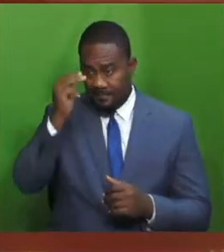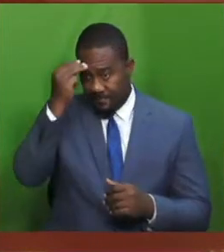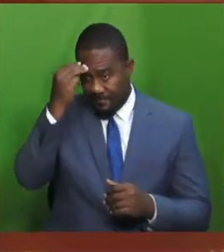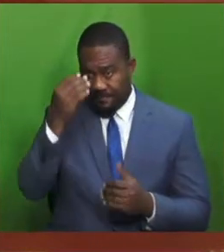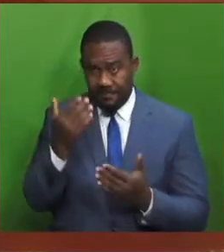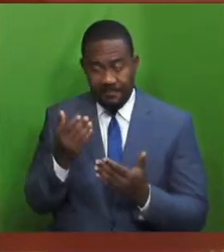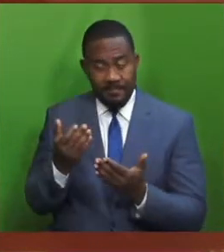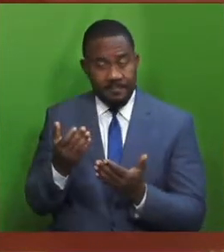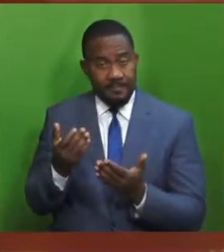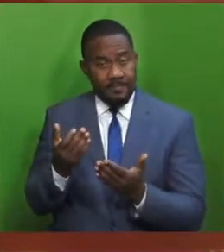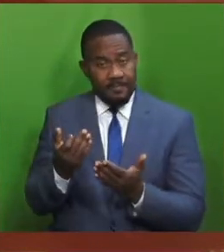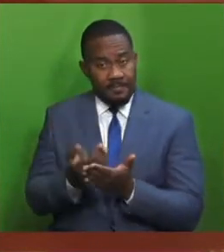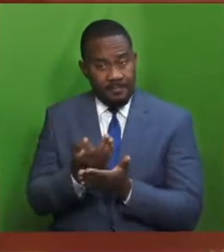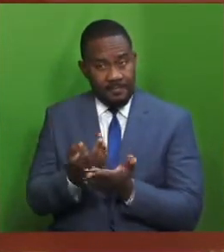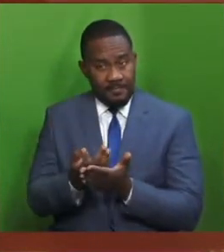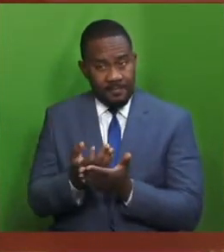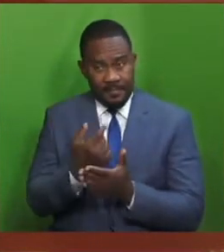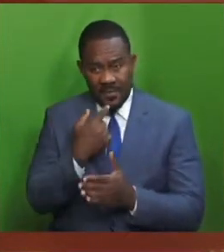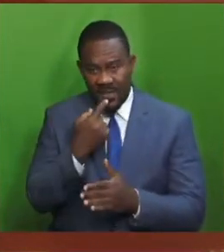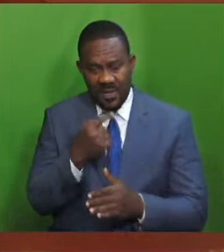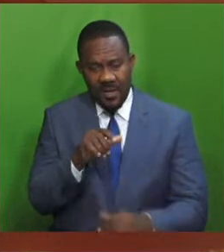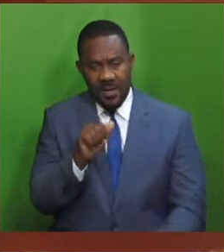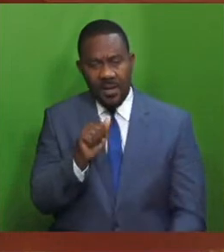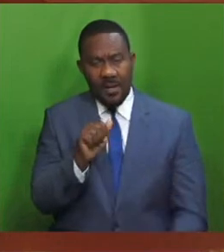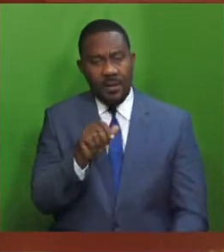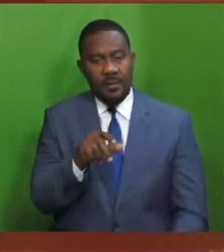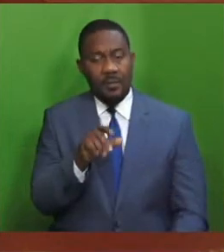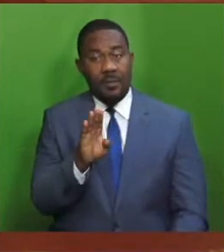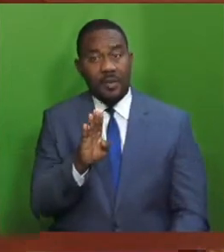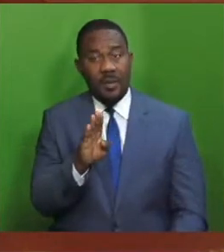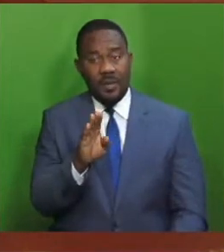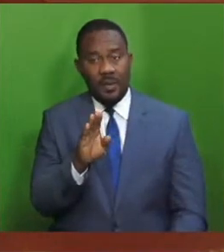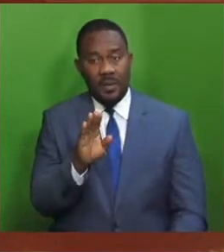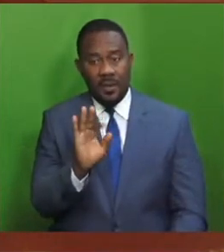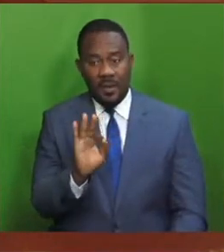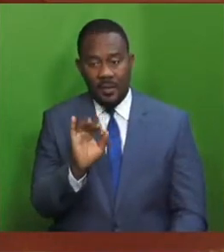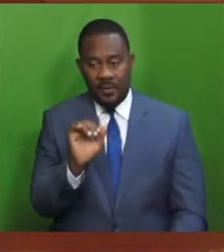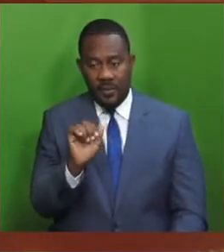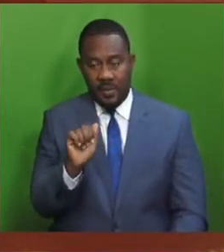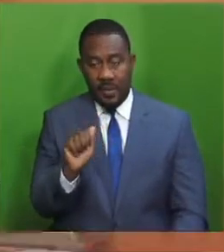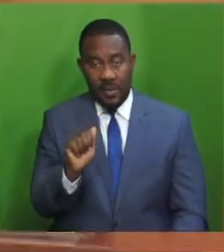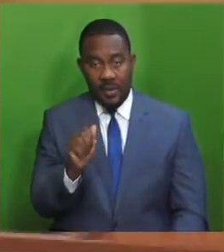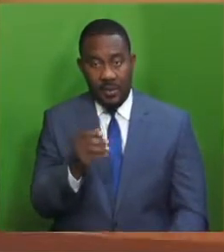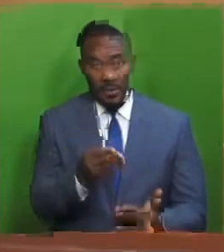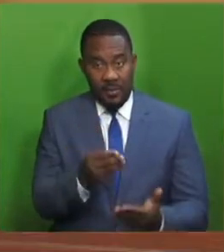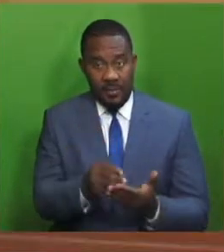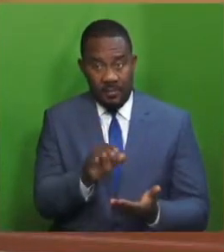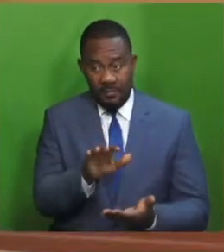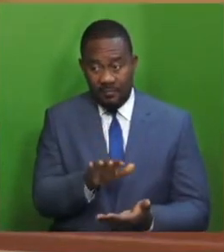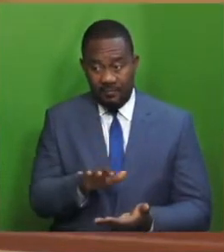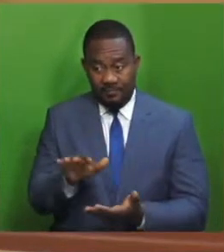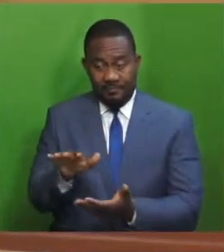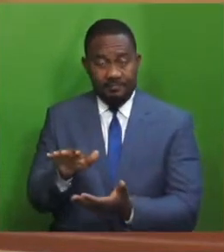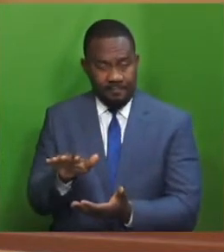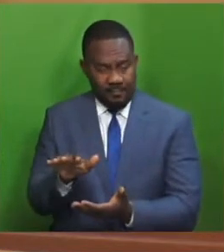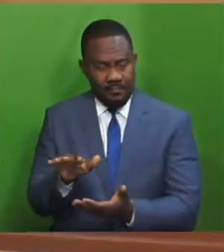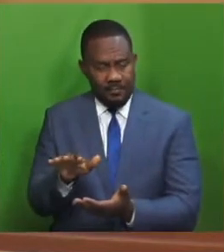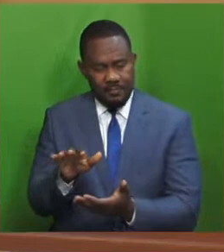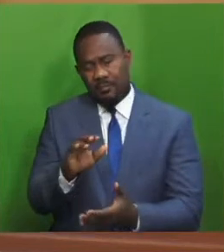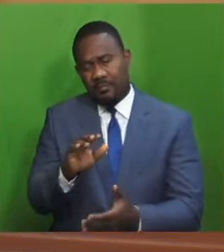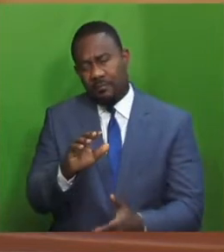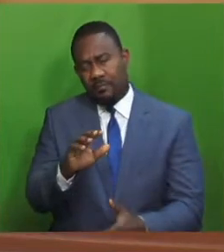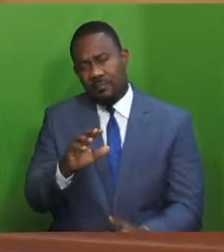he says ABFA allocation, and he allocates some 361 million for them. What he must